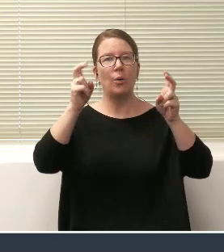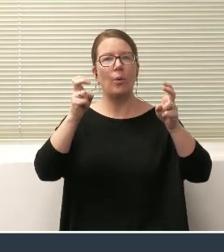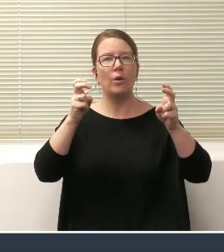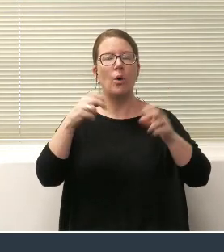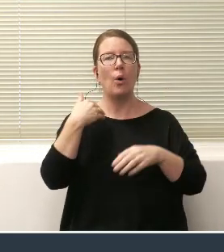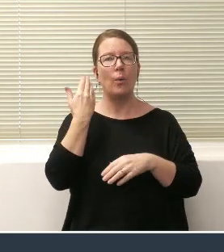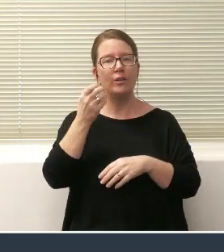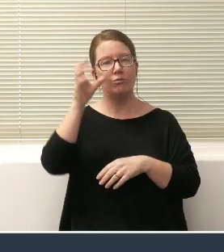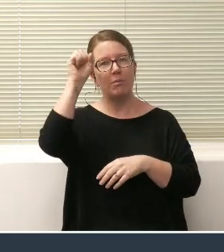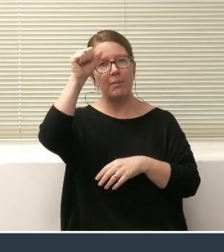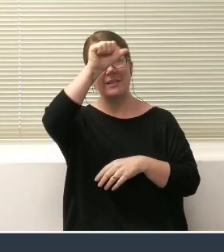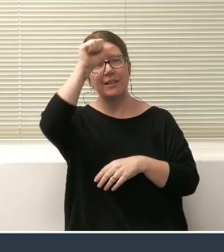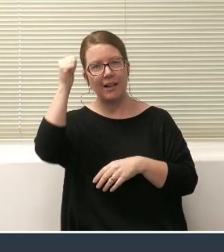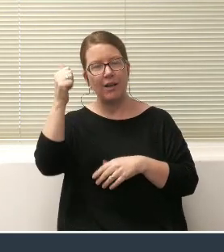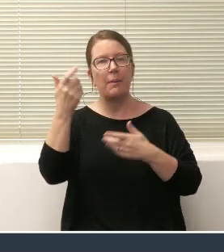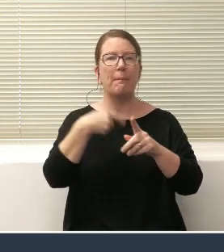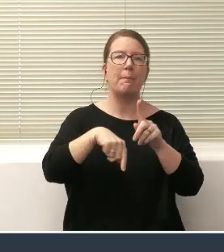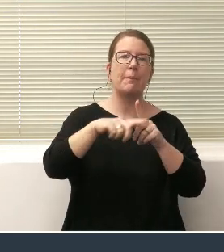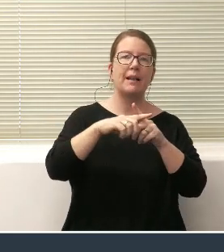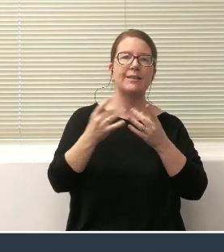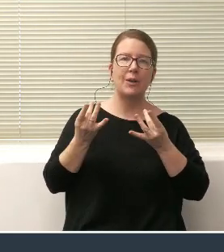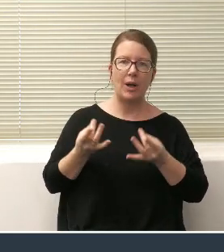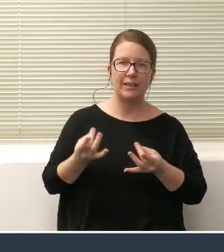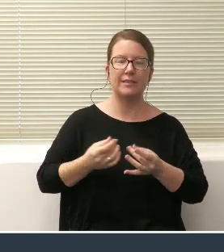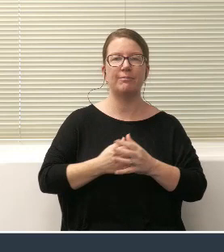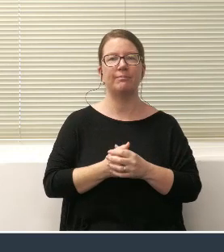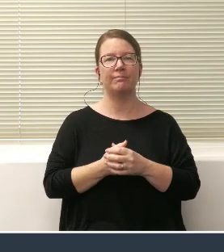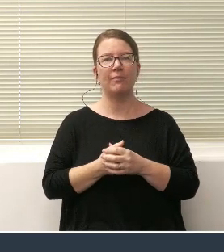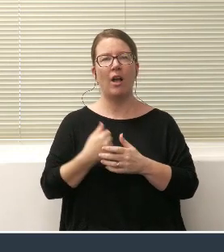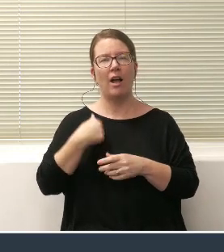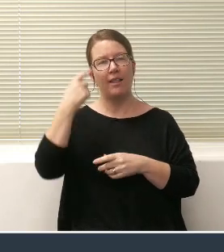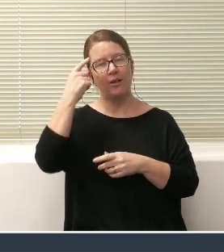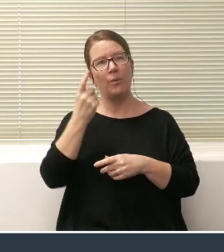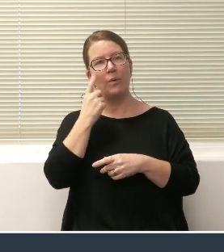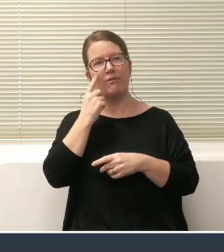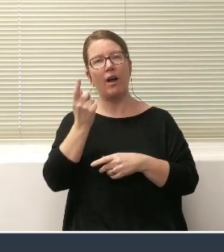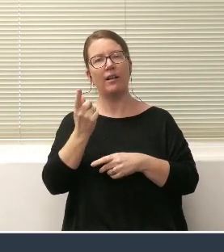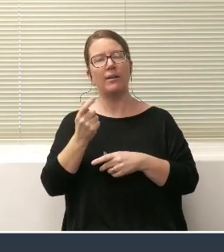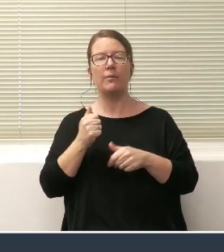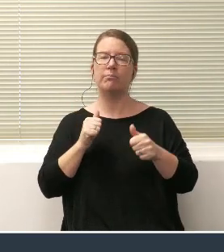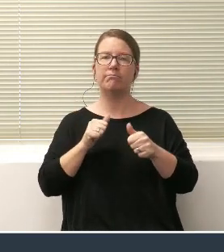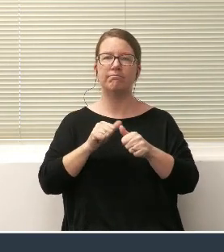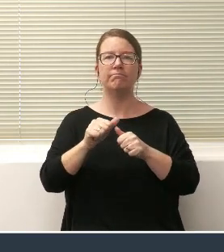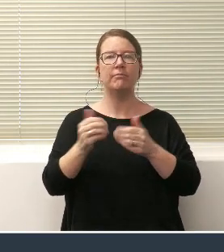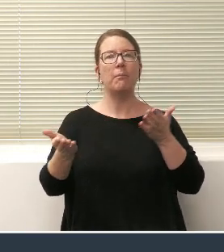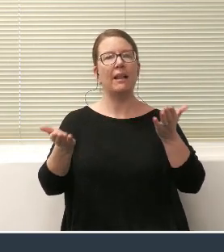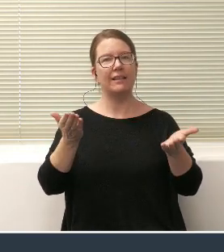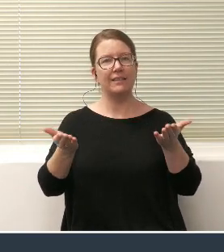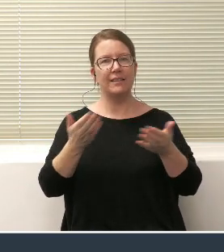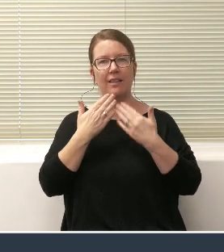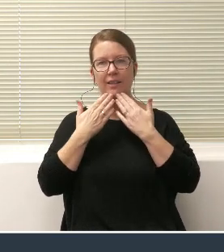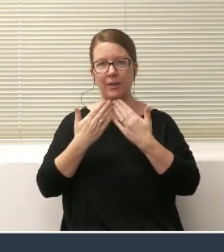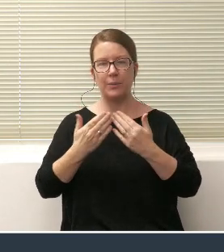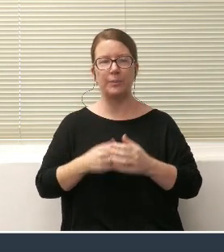to be kind. And I think we've found the right balance today. So thank you, Council, for the work you've done on it. Thank you,